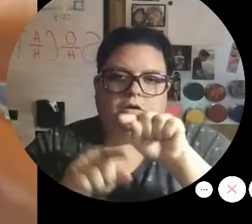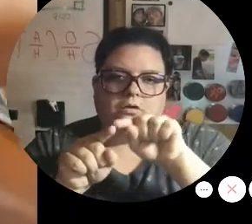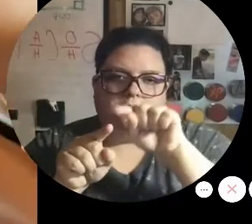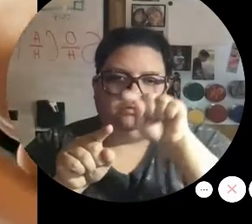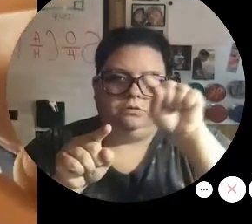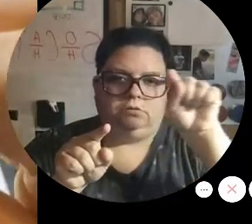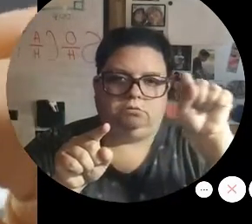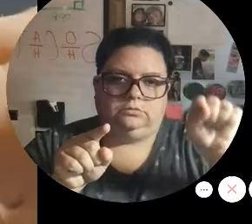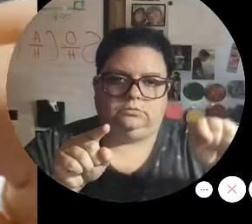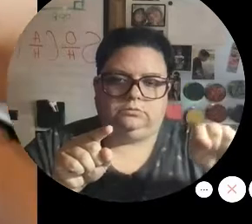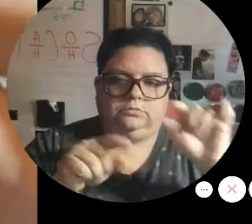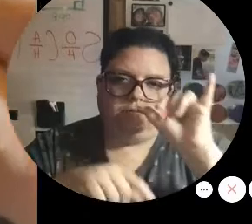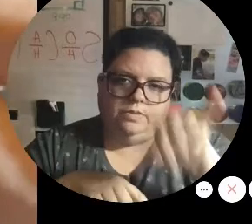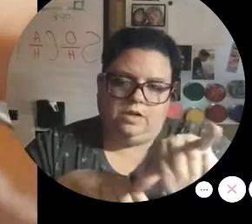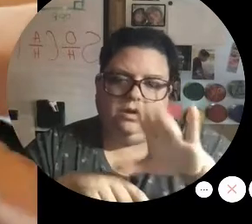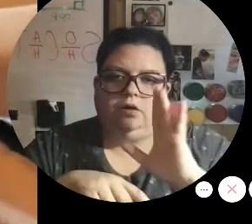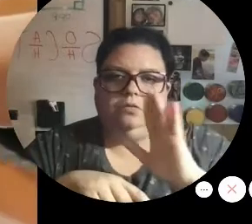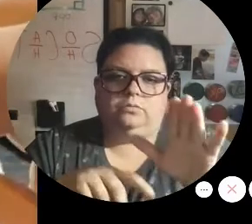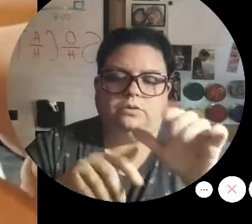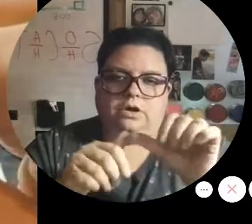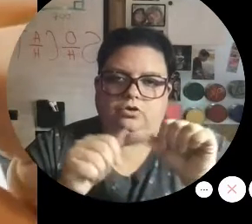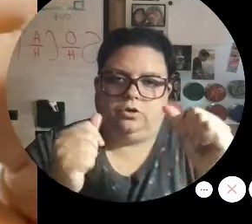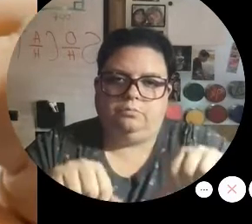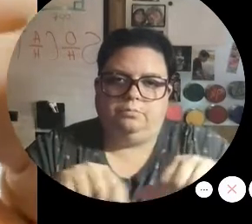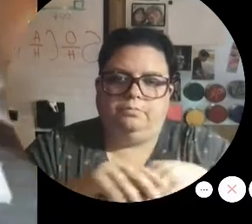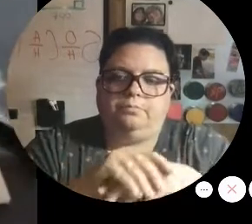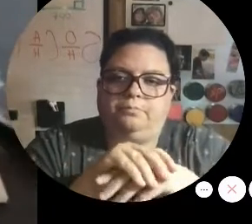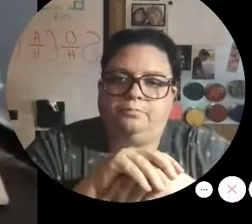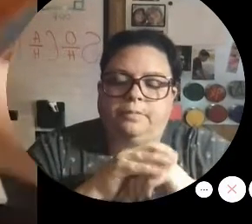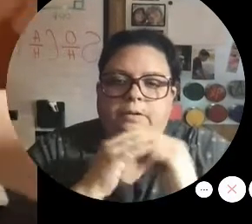here. Okay.